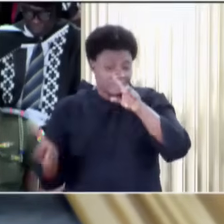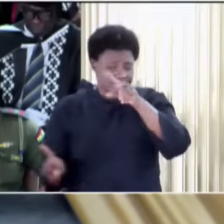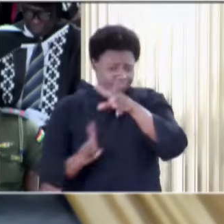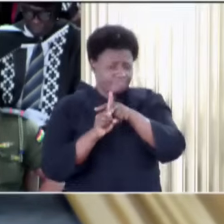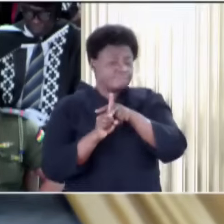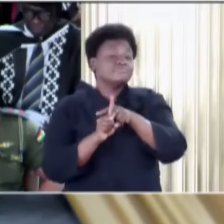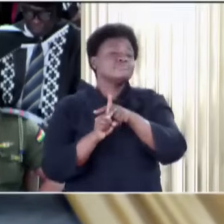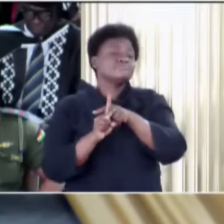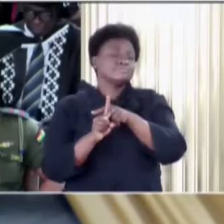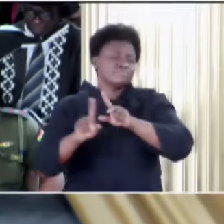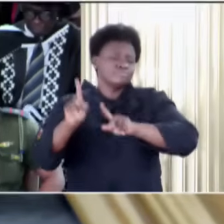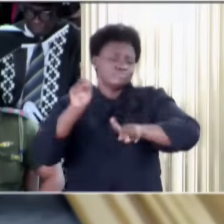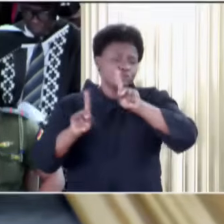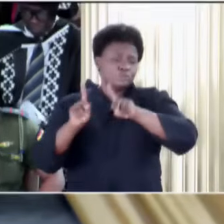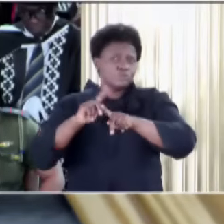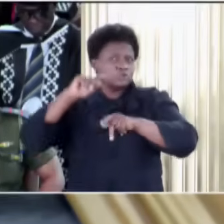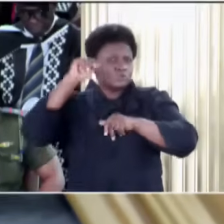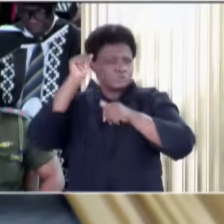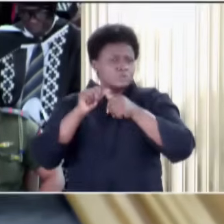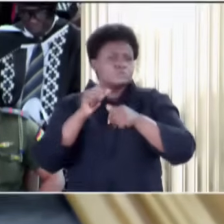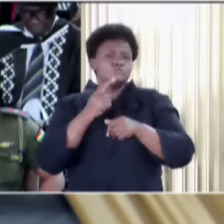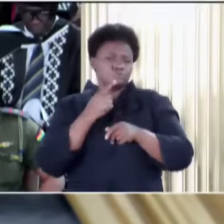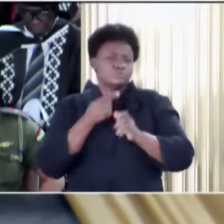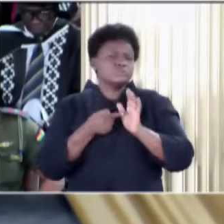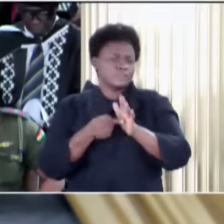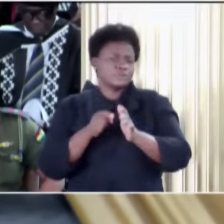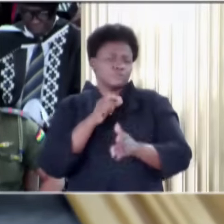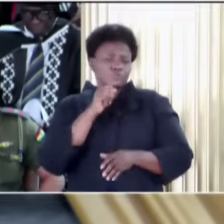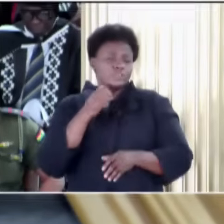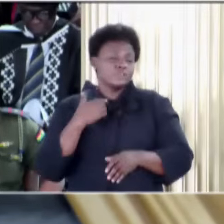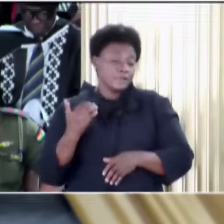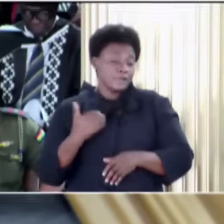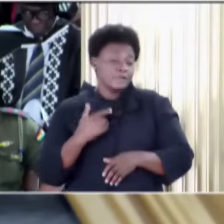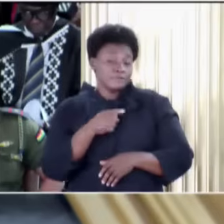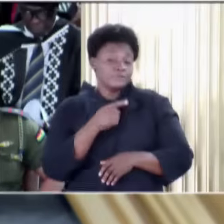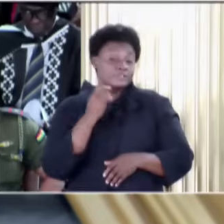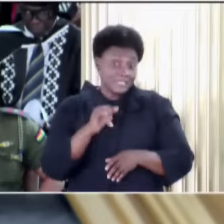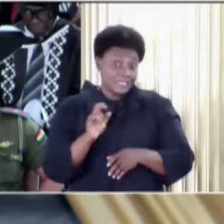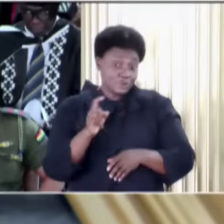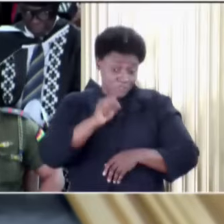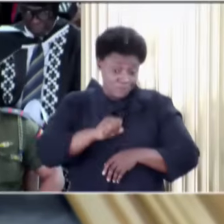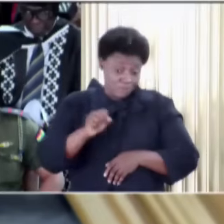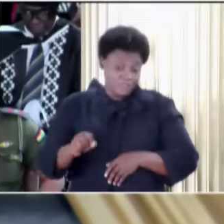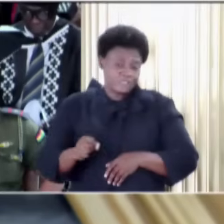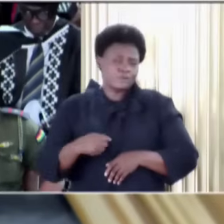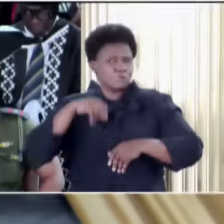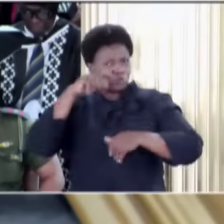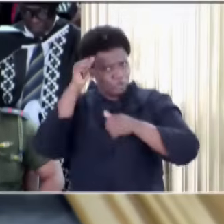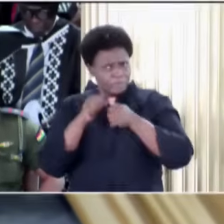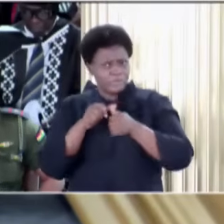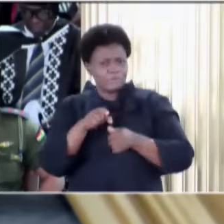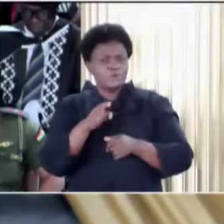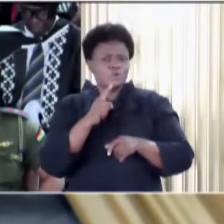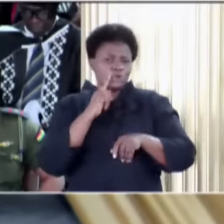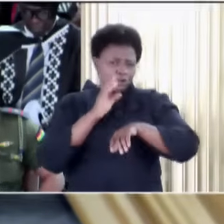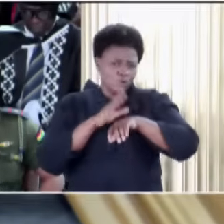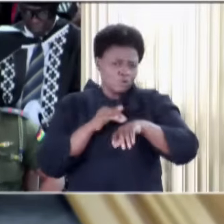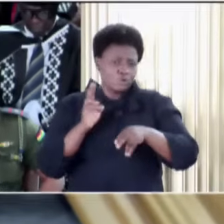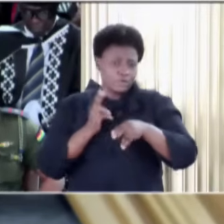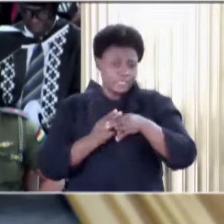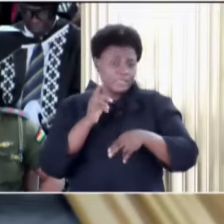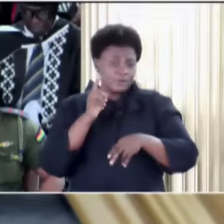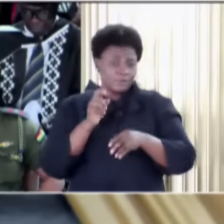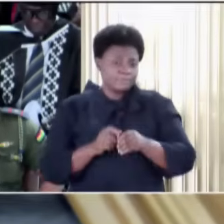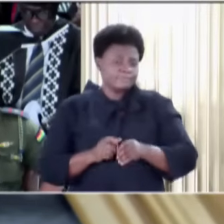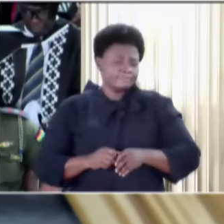appears, people remember who showed up when they did not have to. And that's what a sponsor remembers when they are calling your name in that room